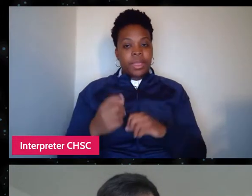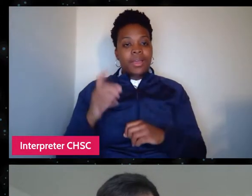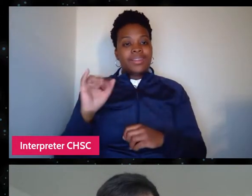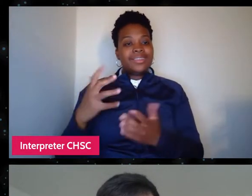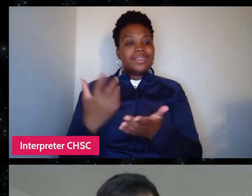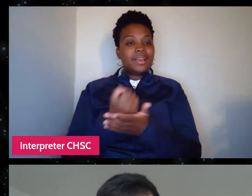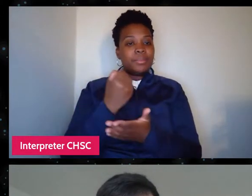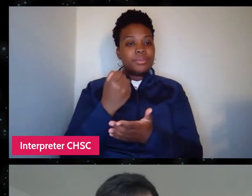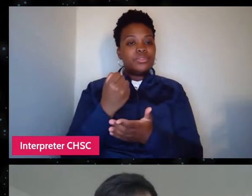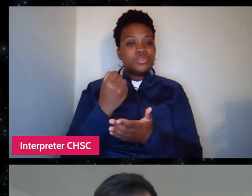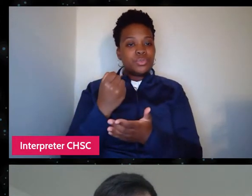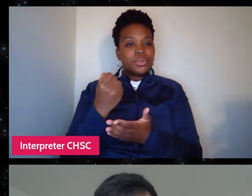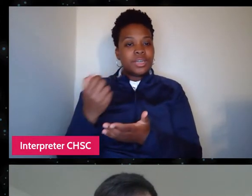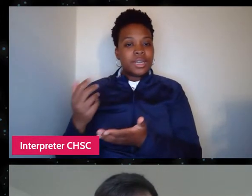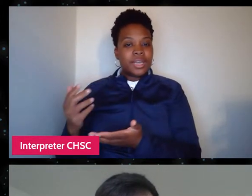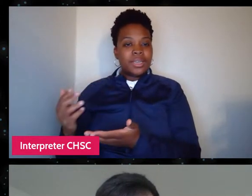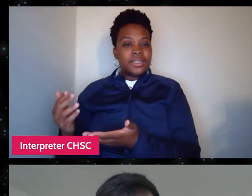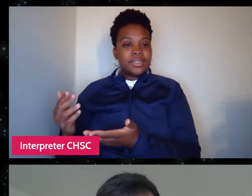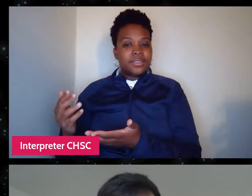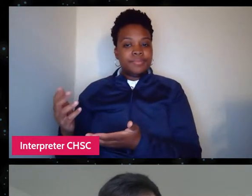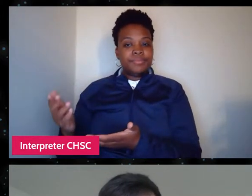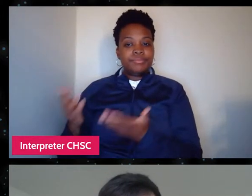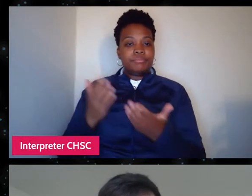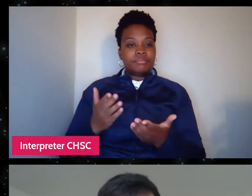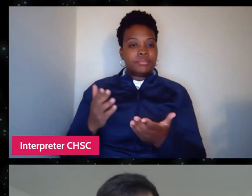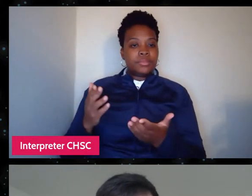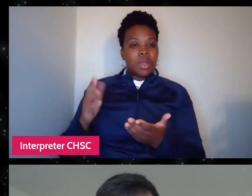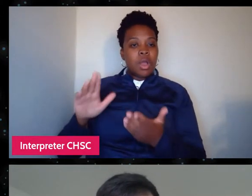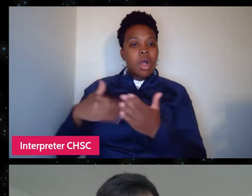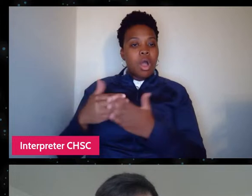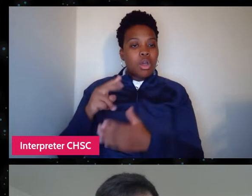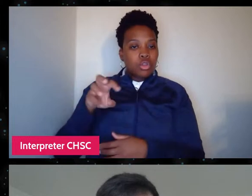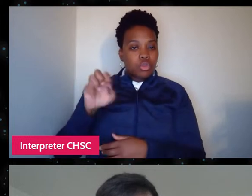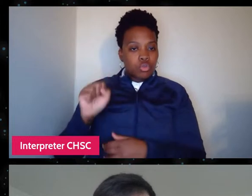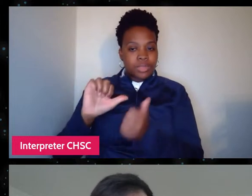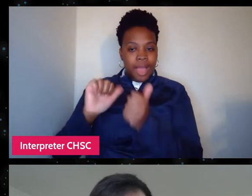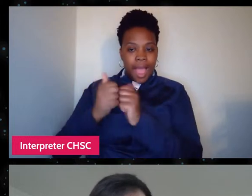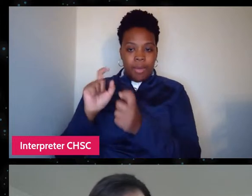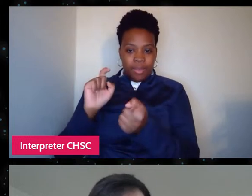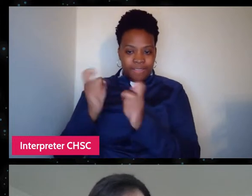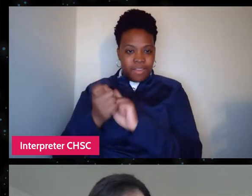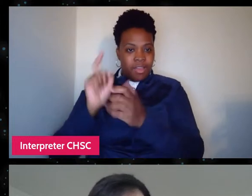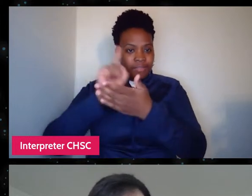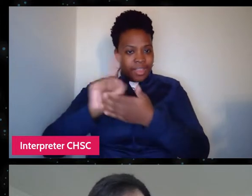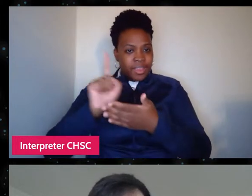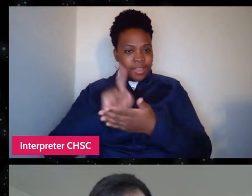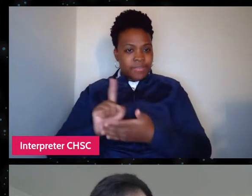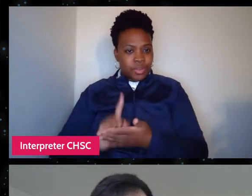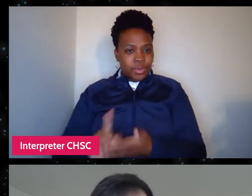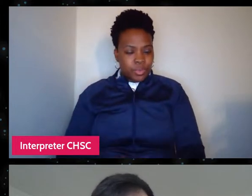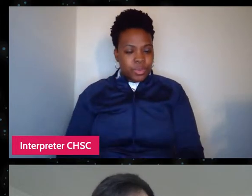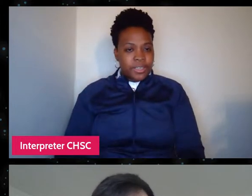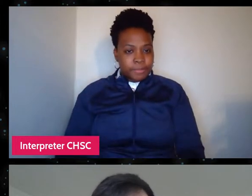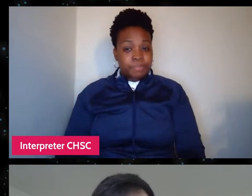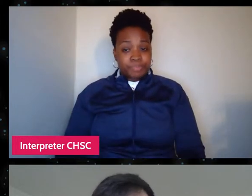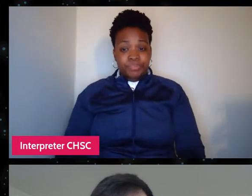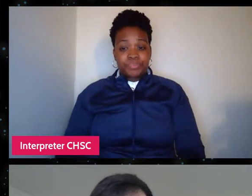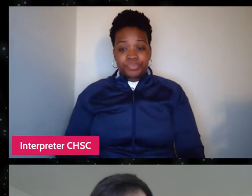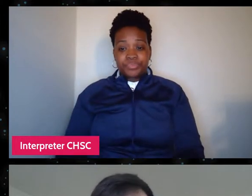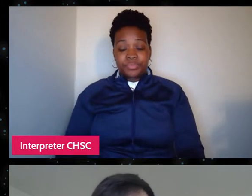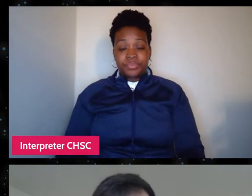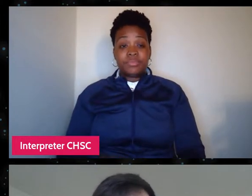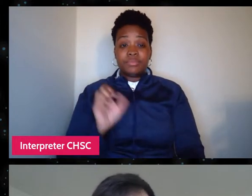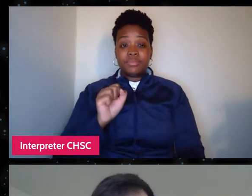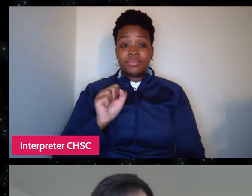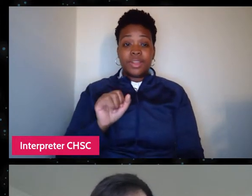know, all of the news and how it's evolving weekly. Yeah. Well, we're definitely going to